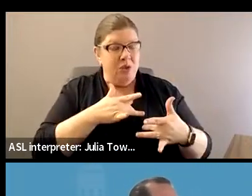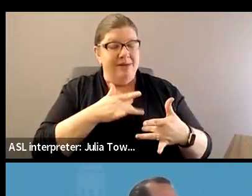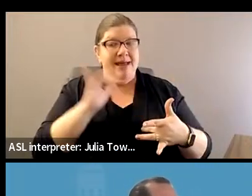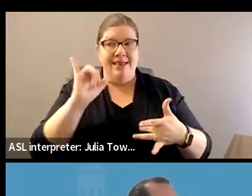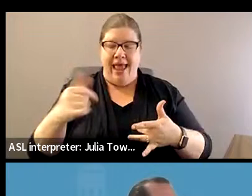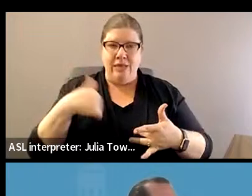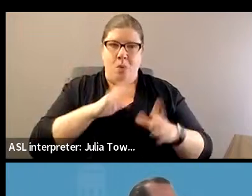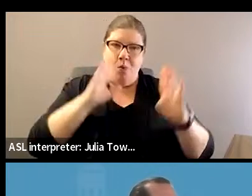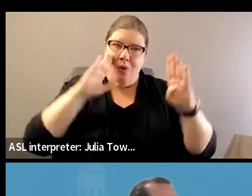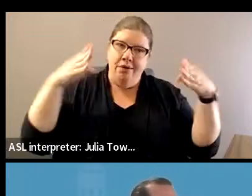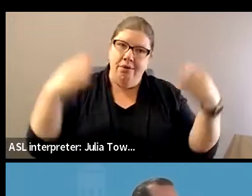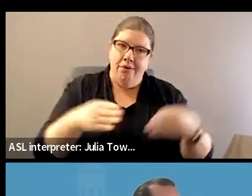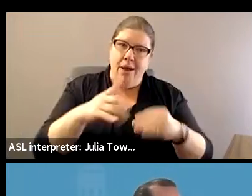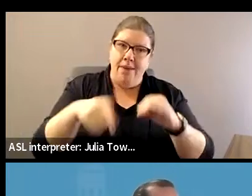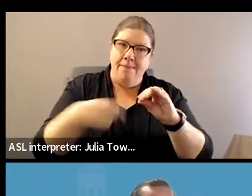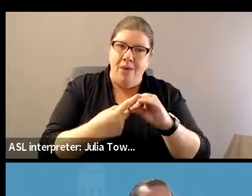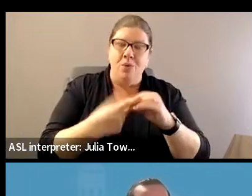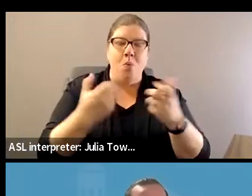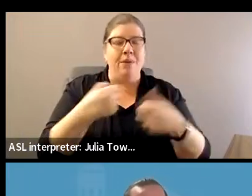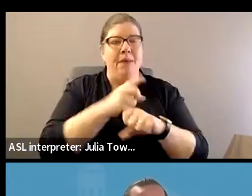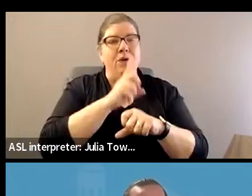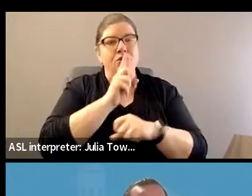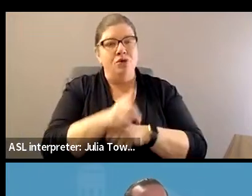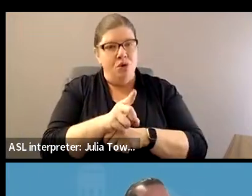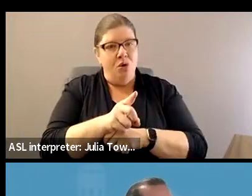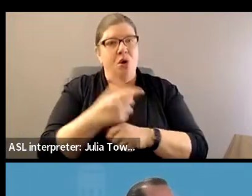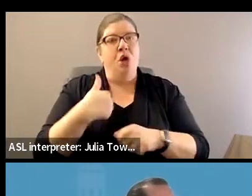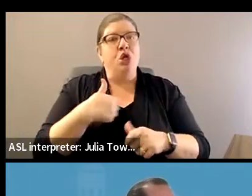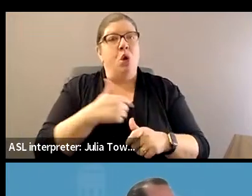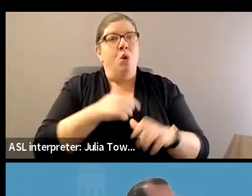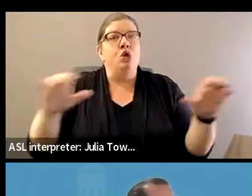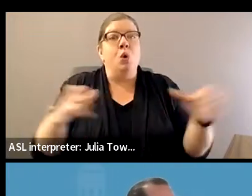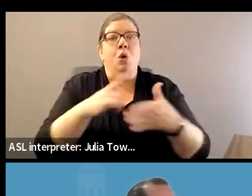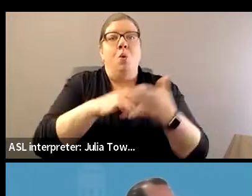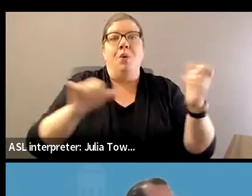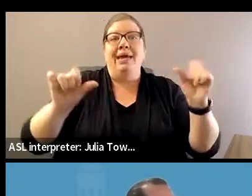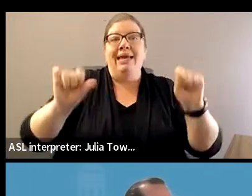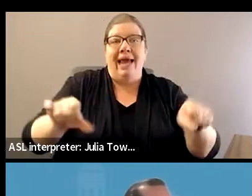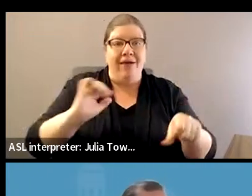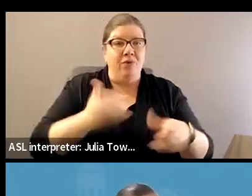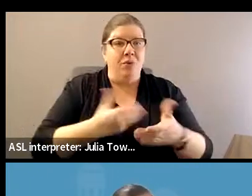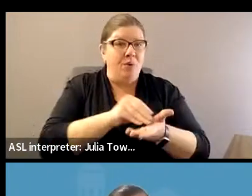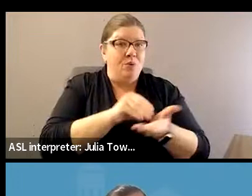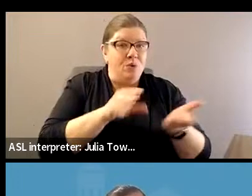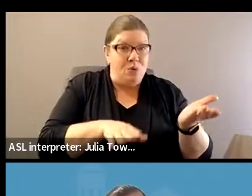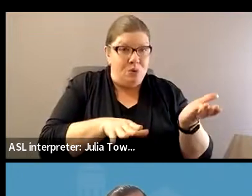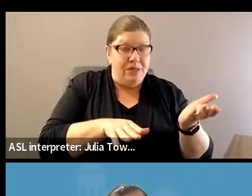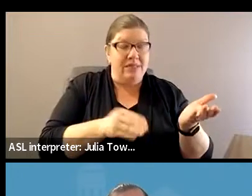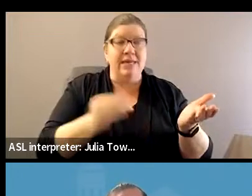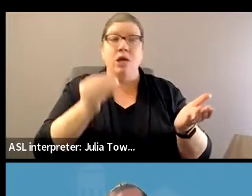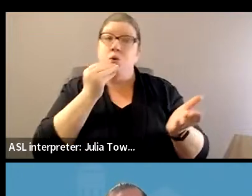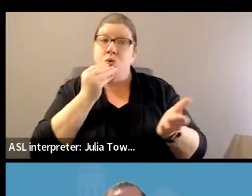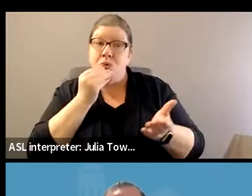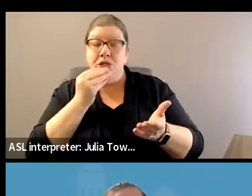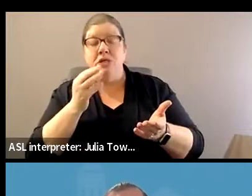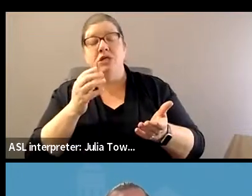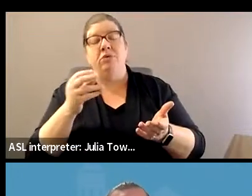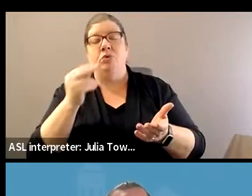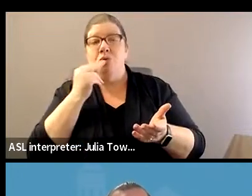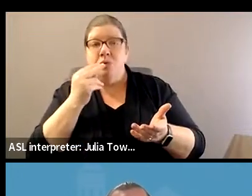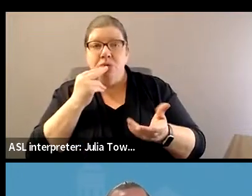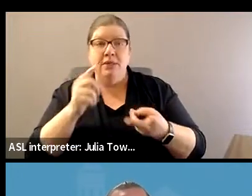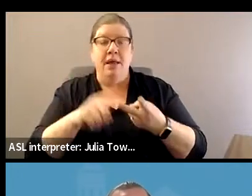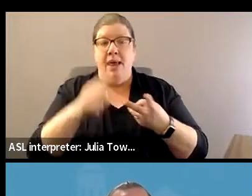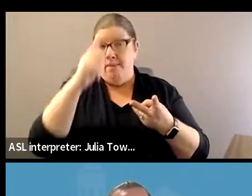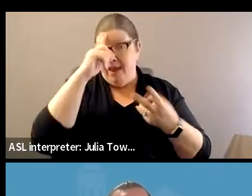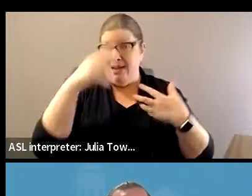we're about. We want to make sure that we're doing what we can for our students, nutrition wise, mental health